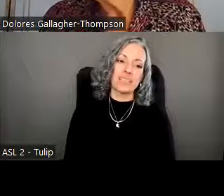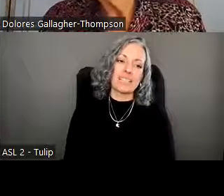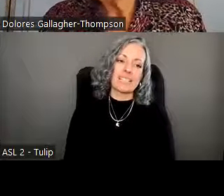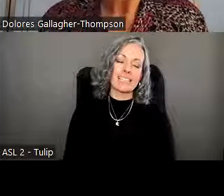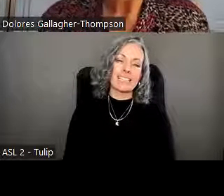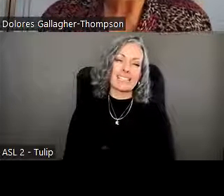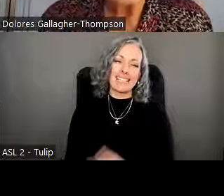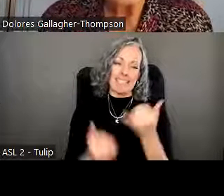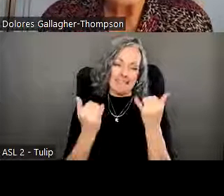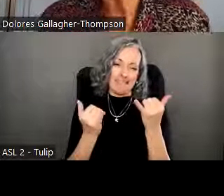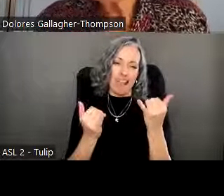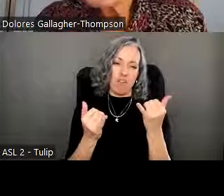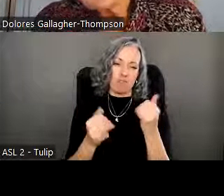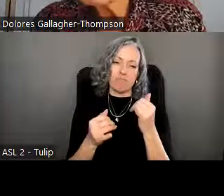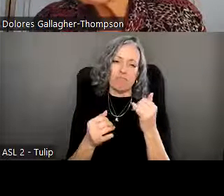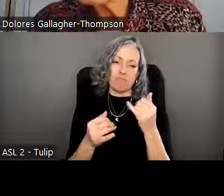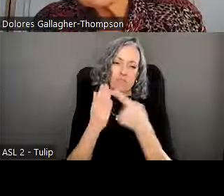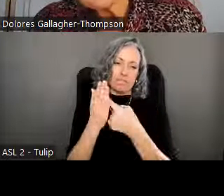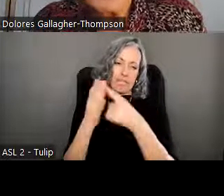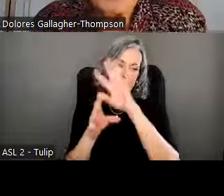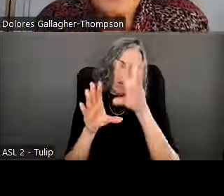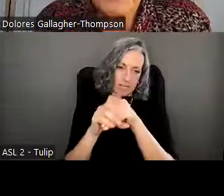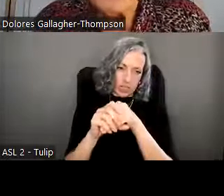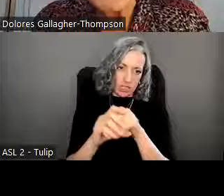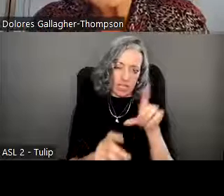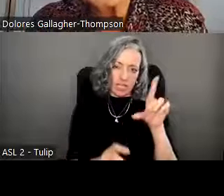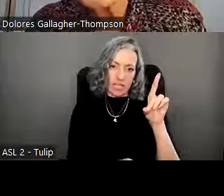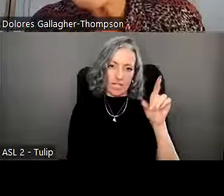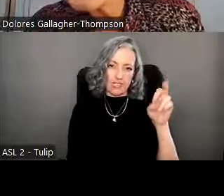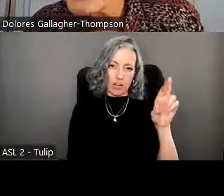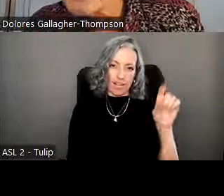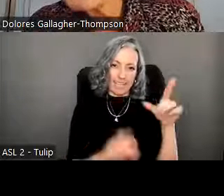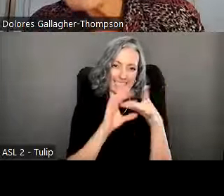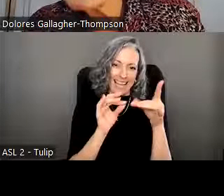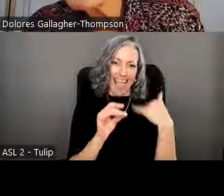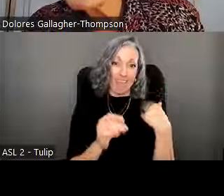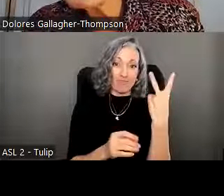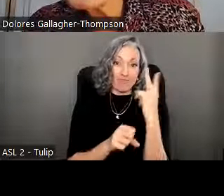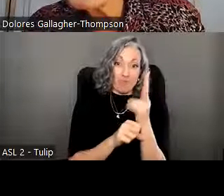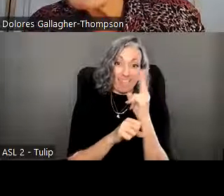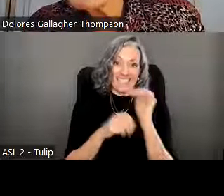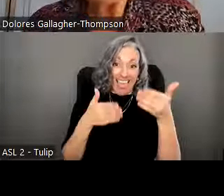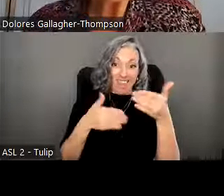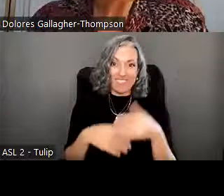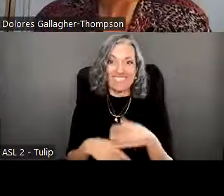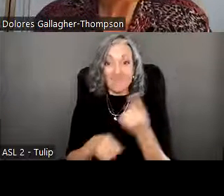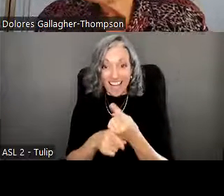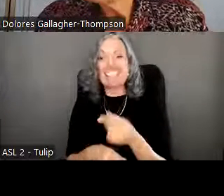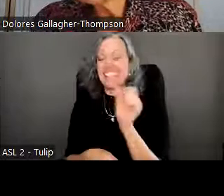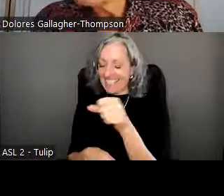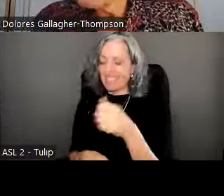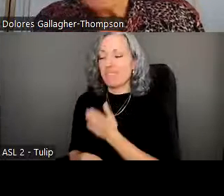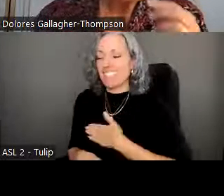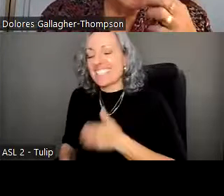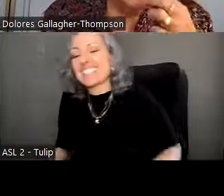quickly into intervention. So Derek, you said I have about 2 more minutes. Is that right? Yes, please.